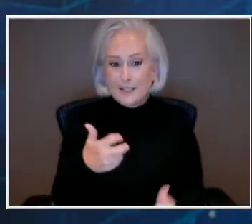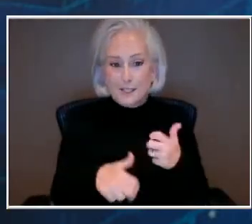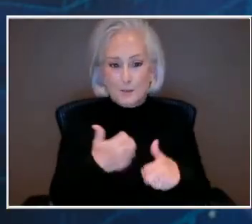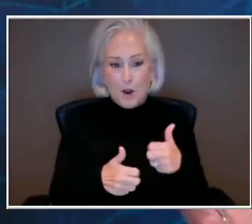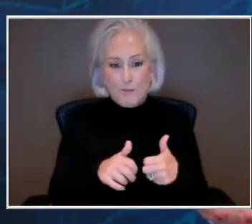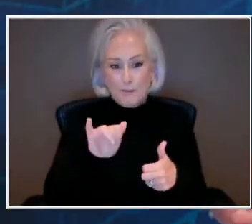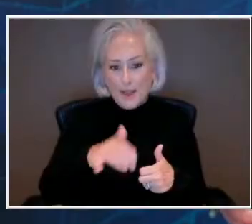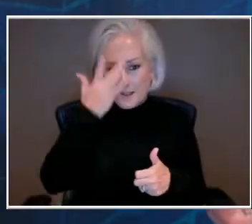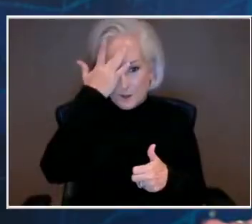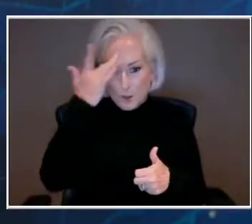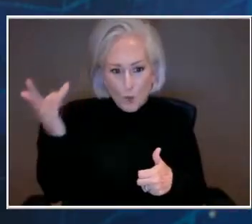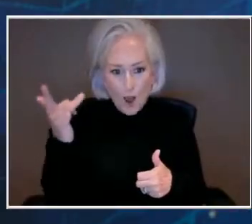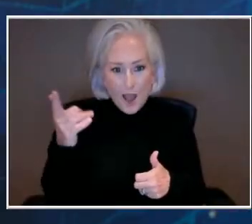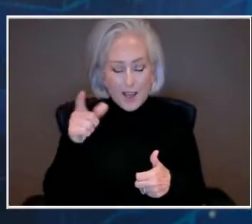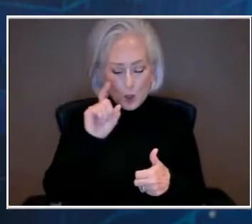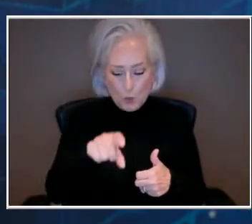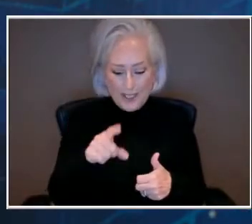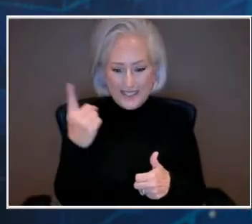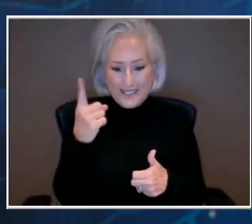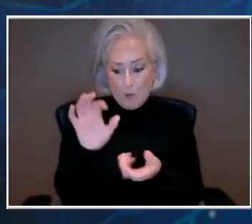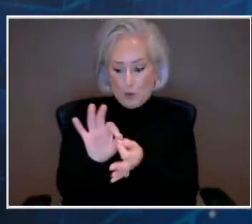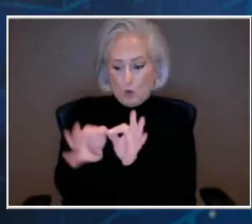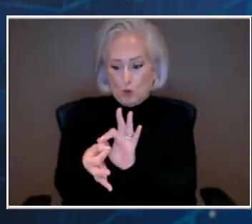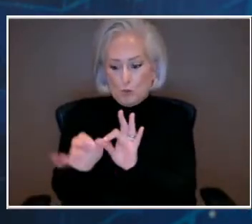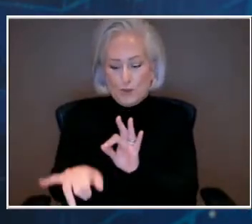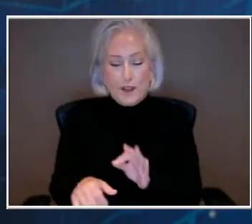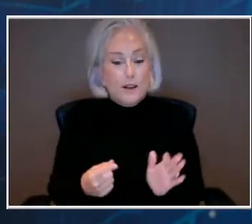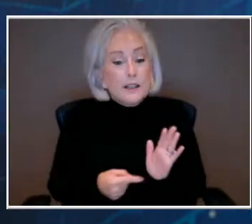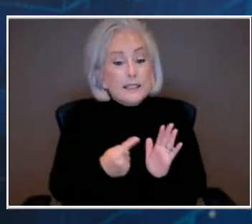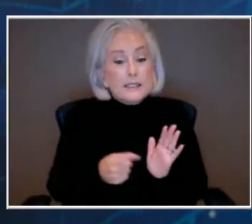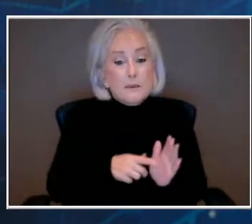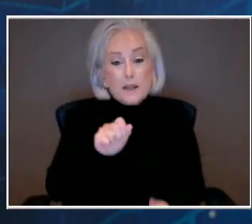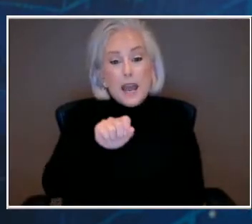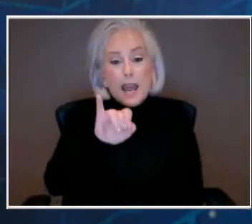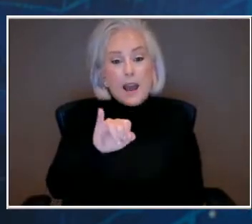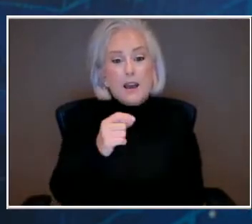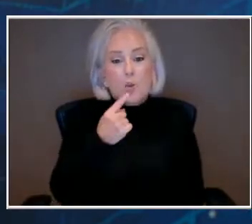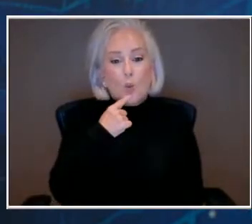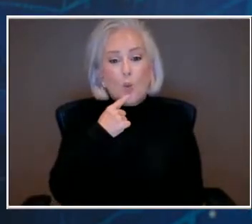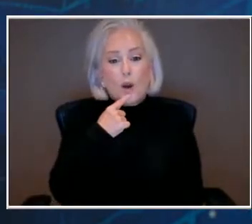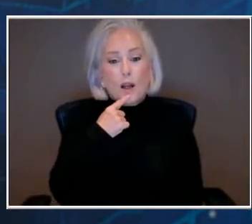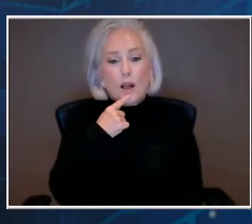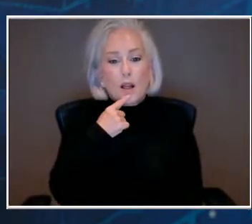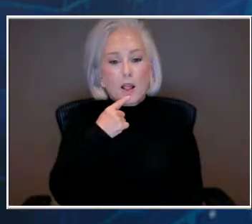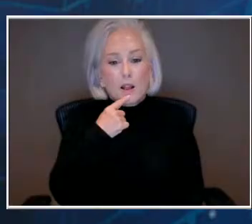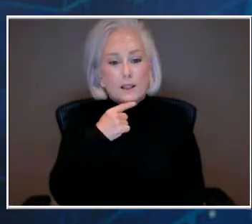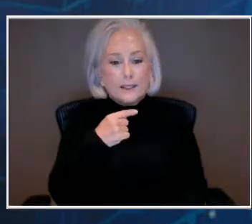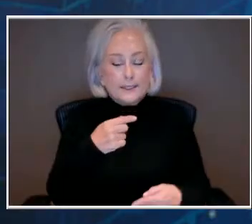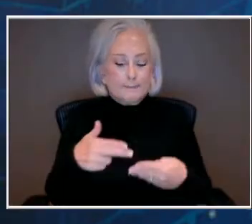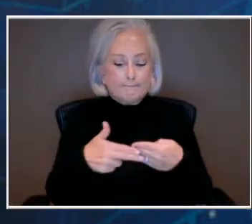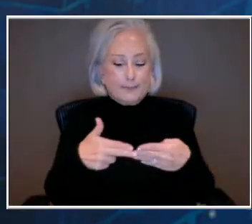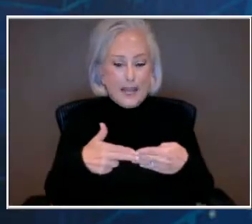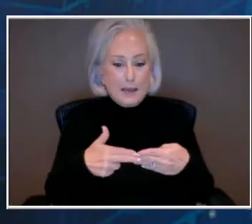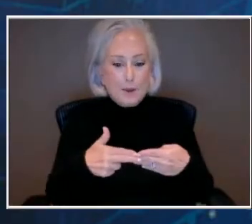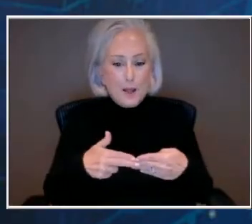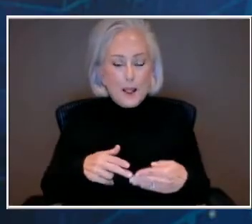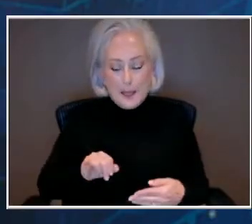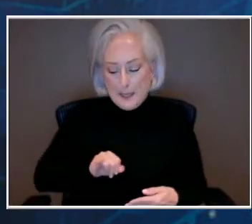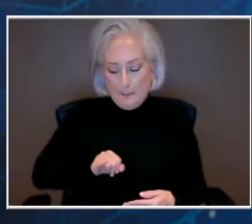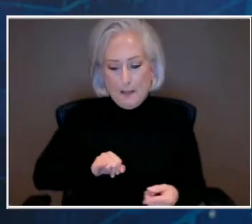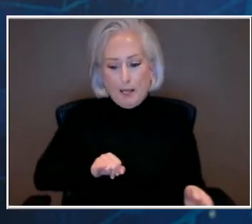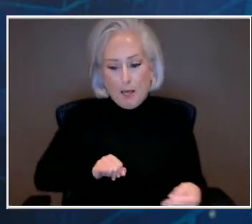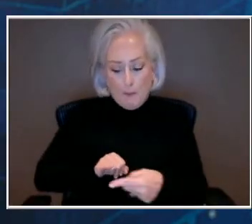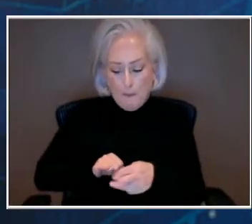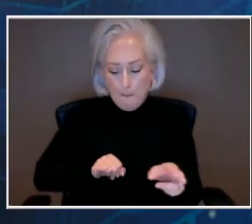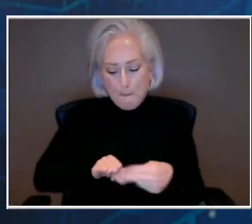we'll have AI do silly things sometimes, you know, mark a nipple and call it a mass, or, you know, so AI absolutely